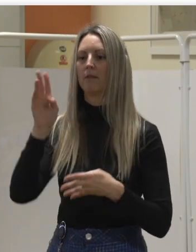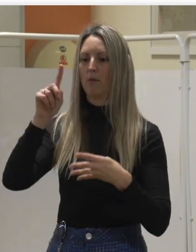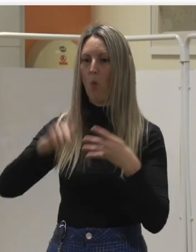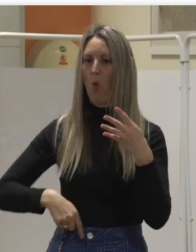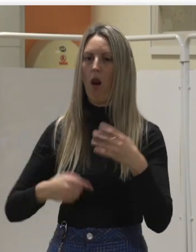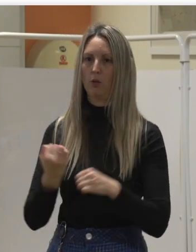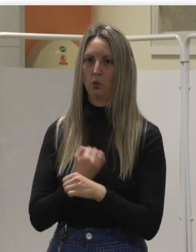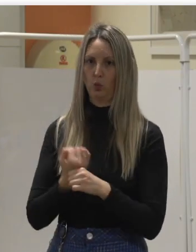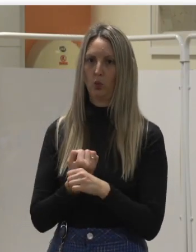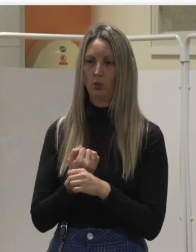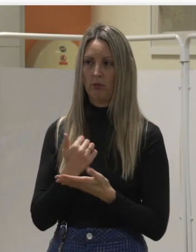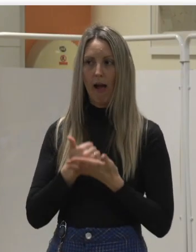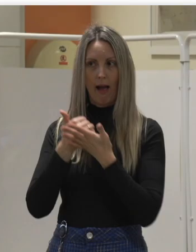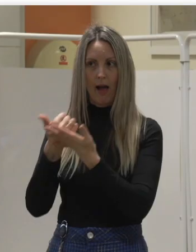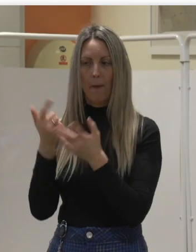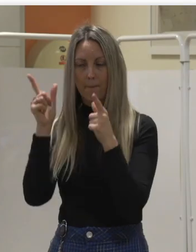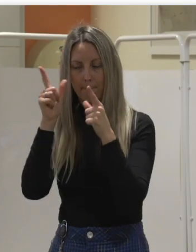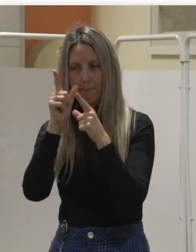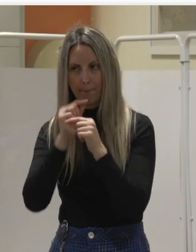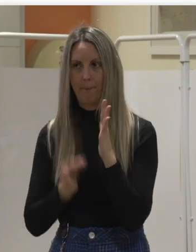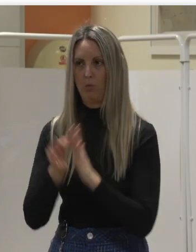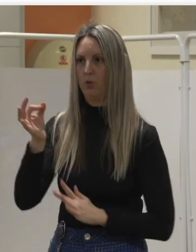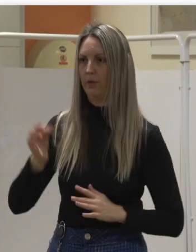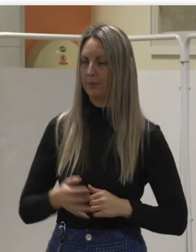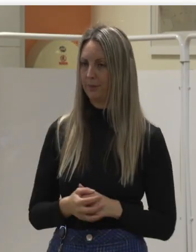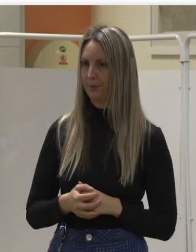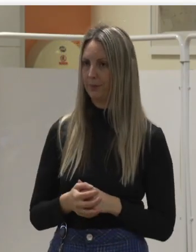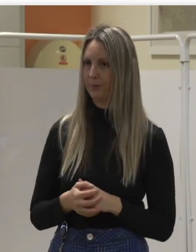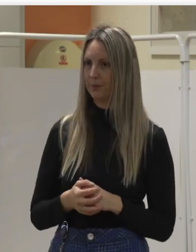elements, essential elements, how you can